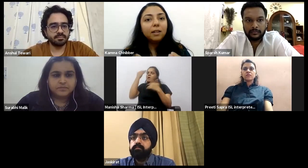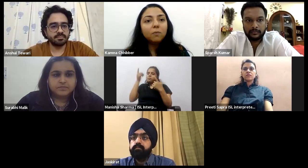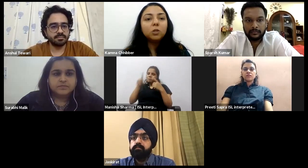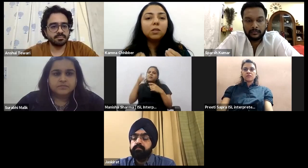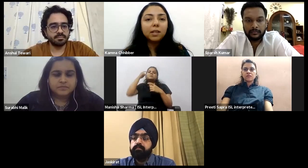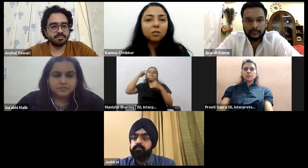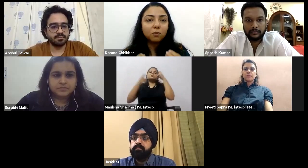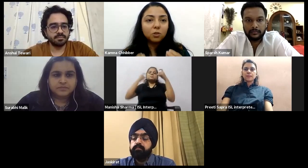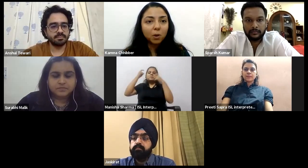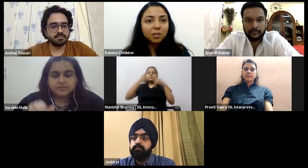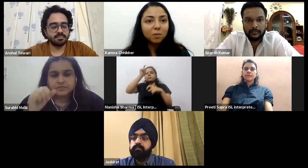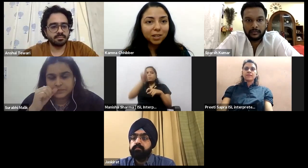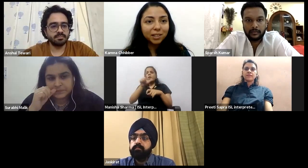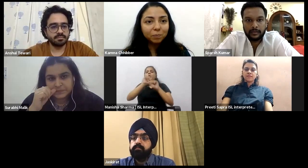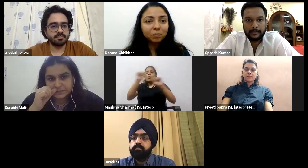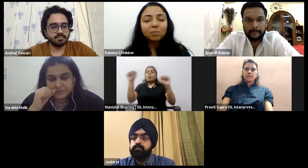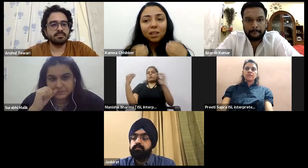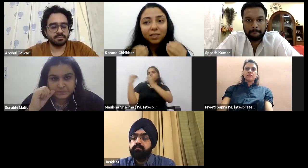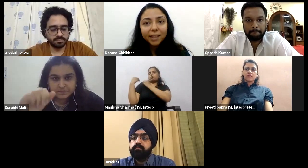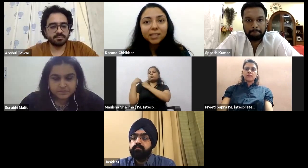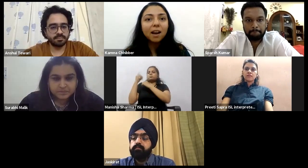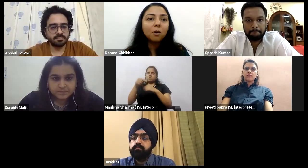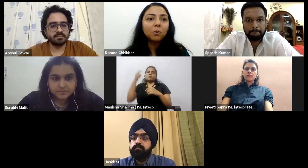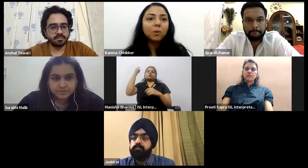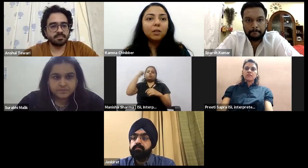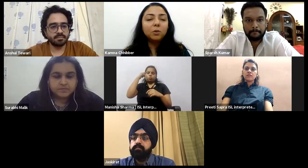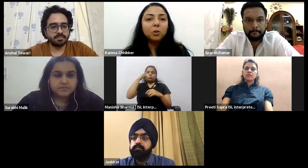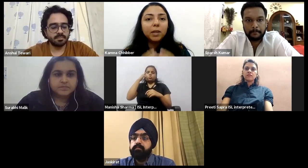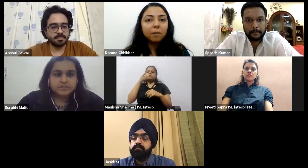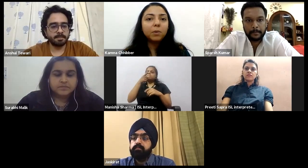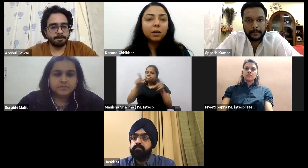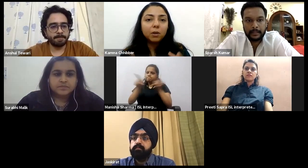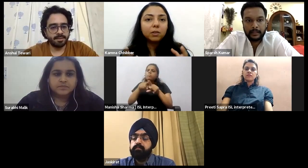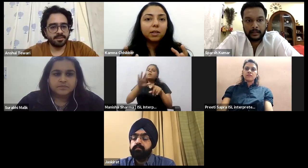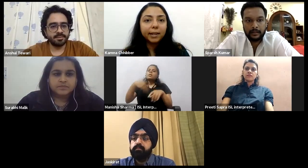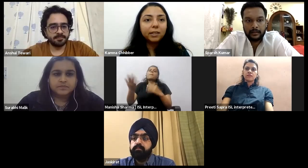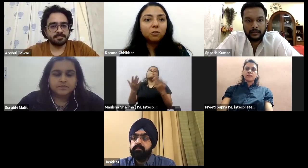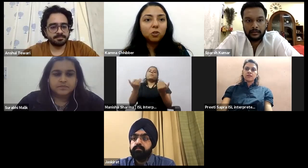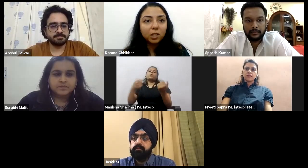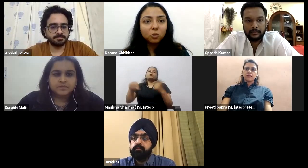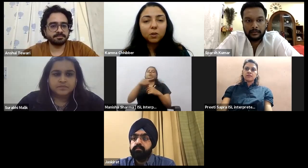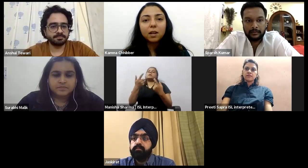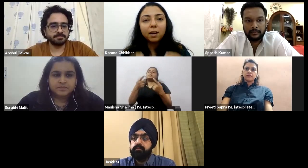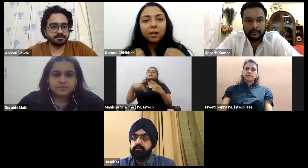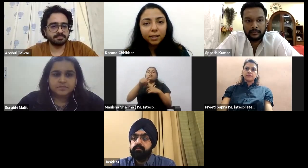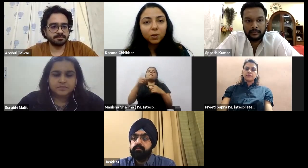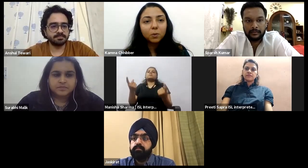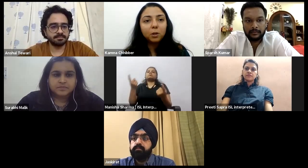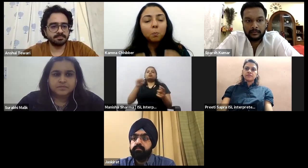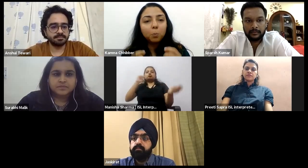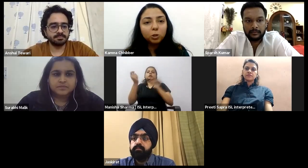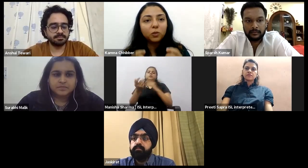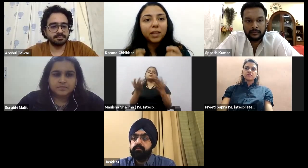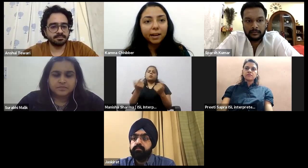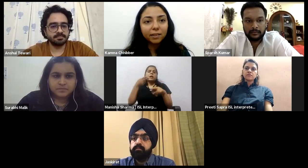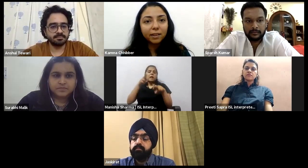an individual sense of responsibility. That's how you can bring about a collective change, because unless we're going